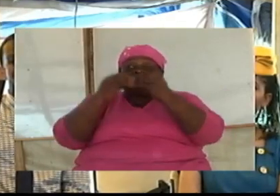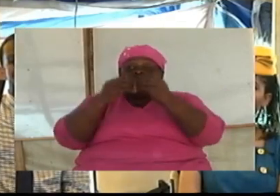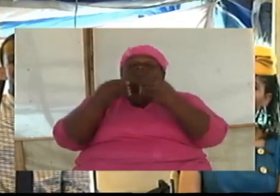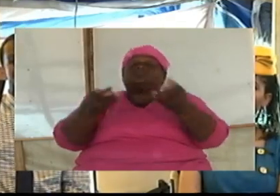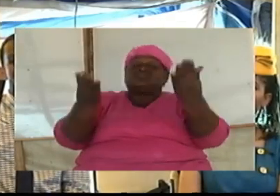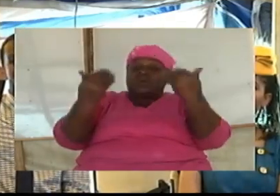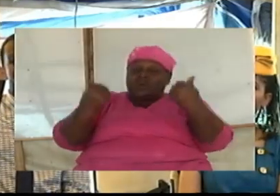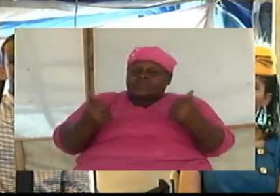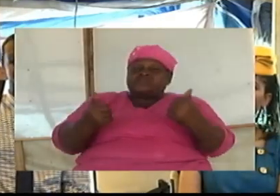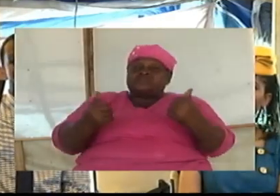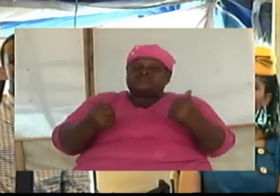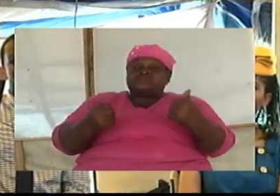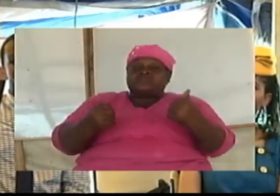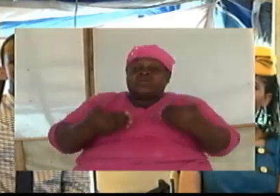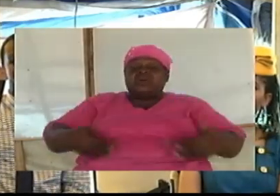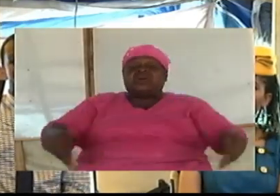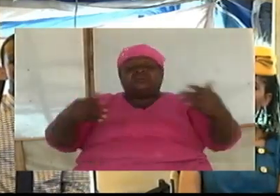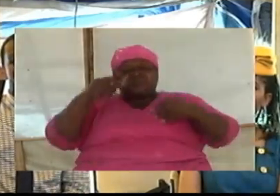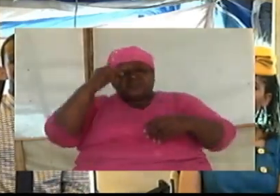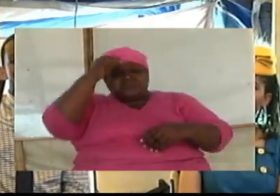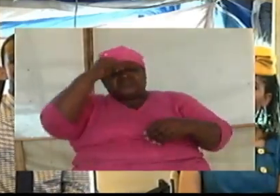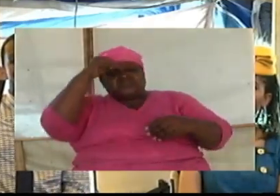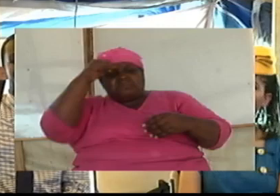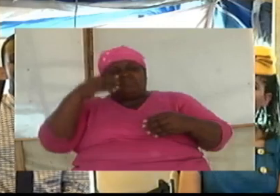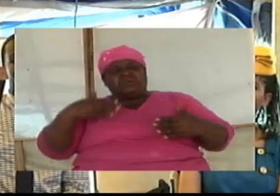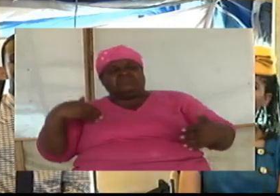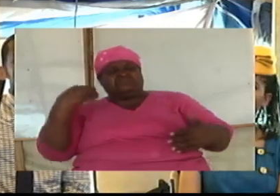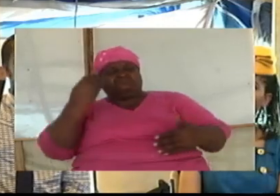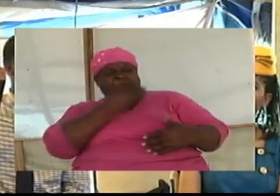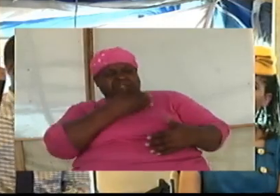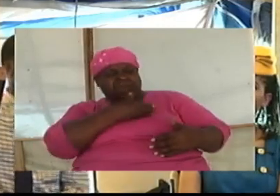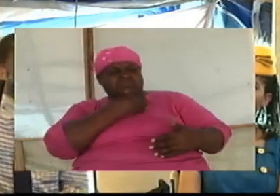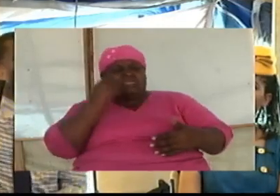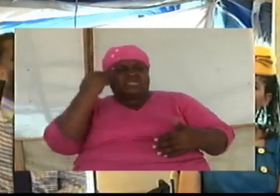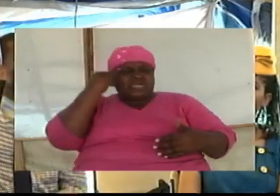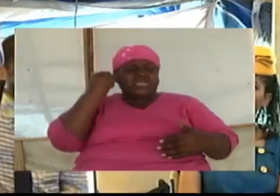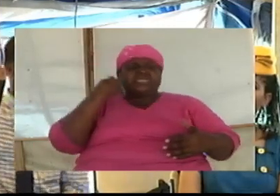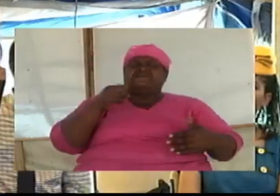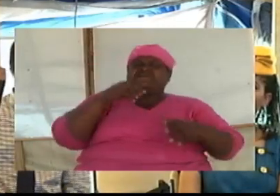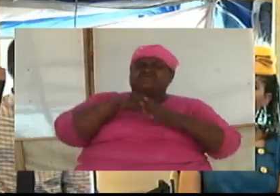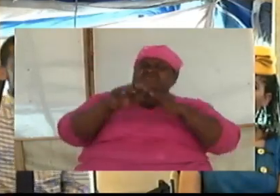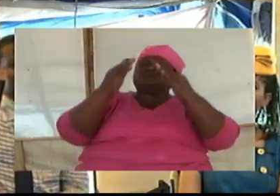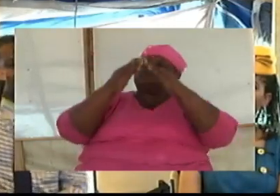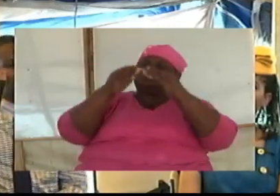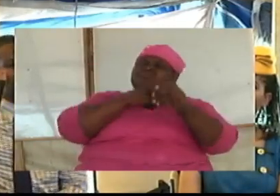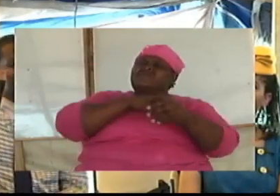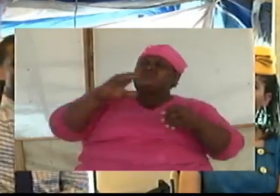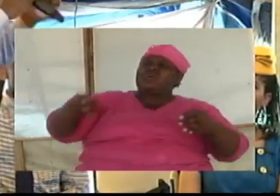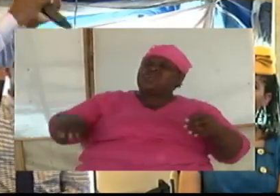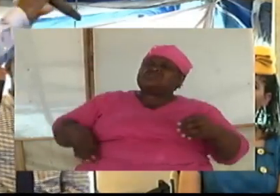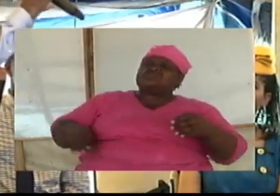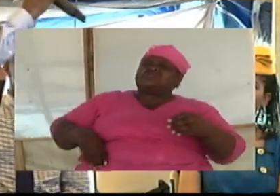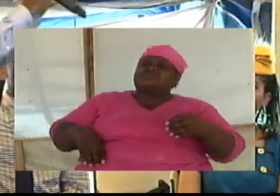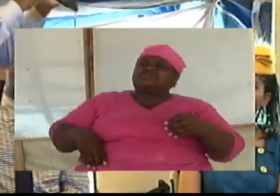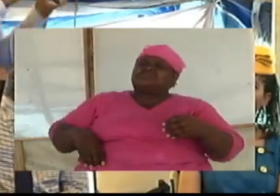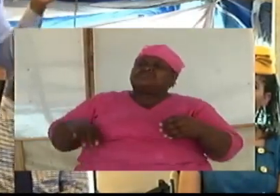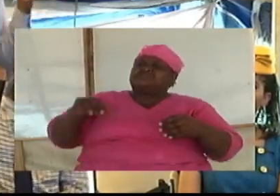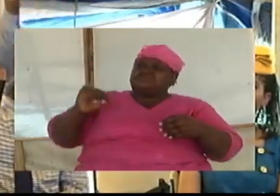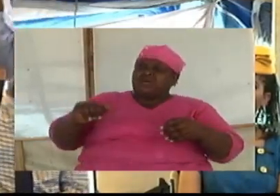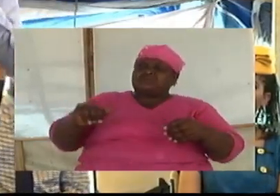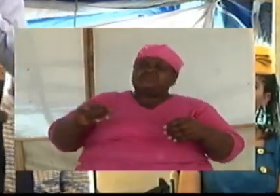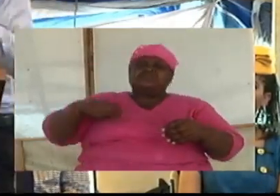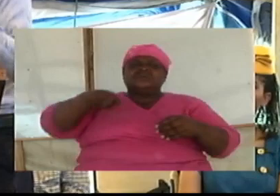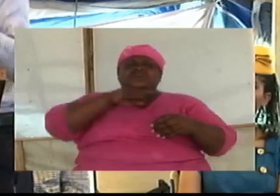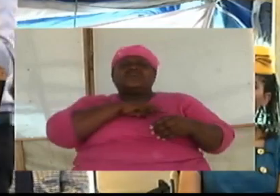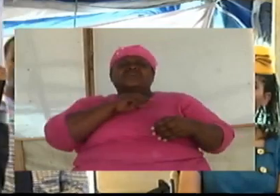Jesus. And I'm here to remind us that it doesn't mean that if we are in the Church of Christ that we may not be affected by the